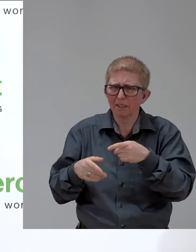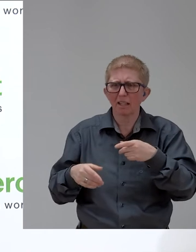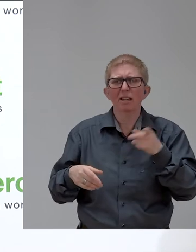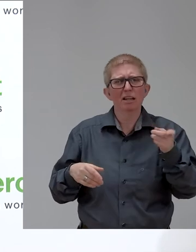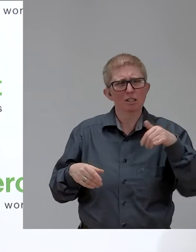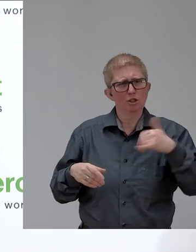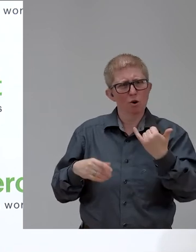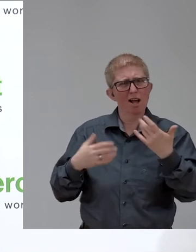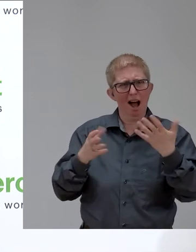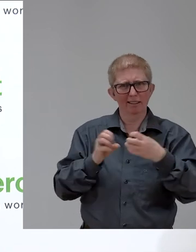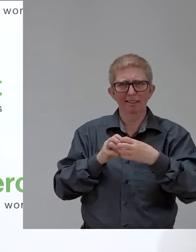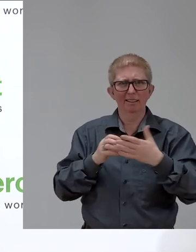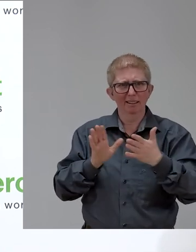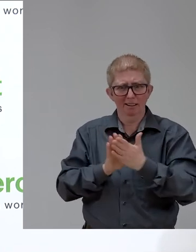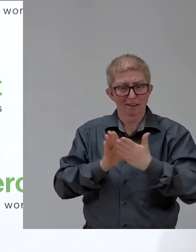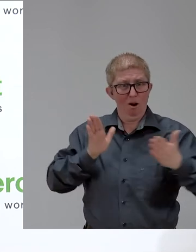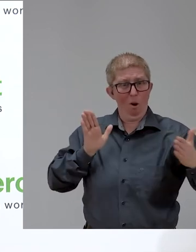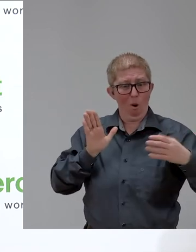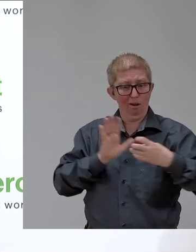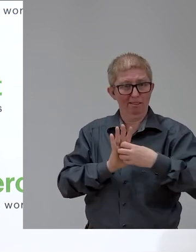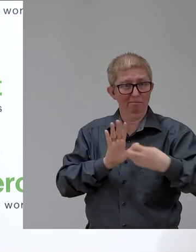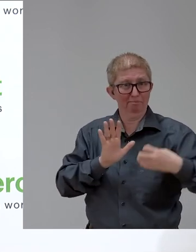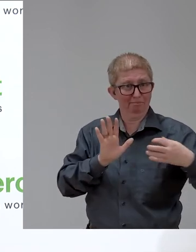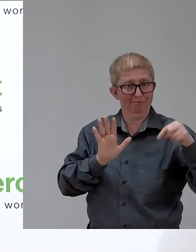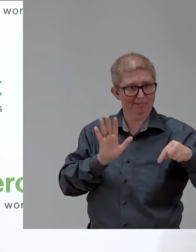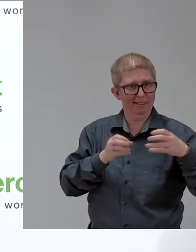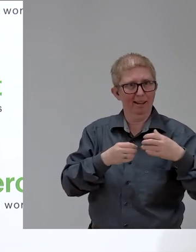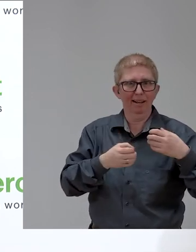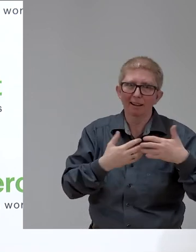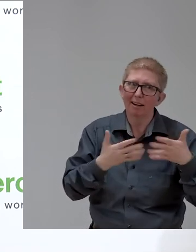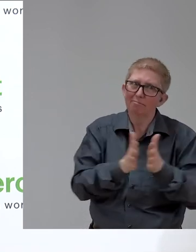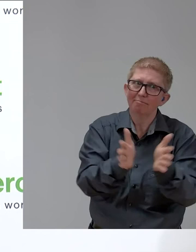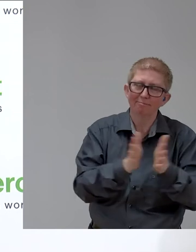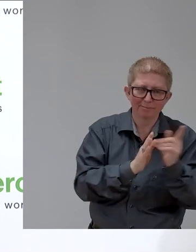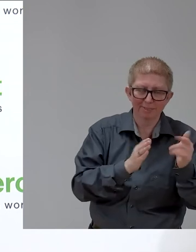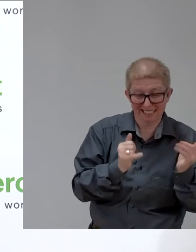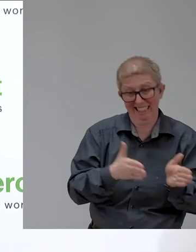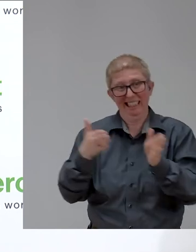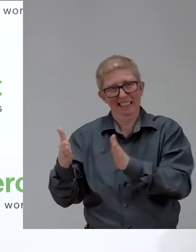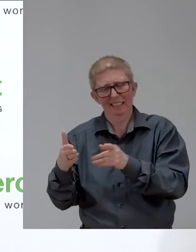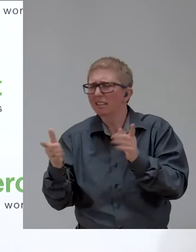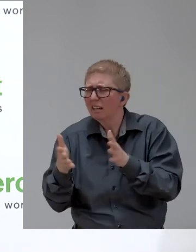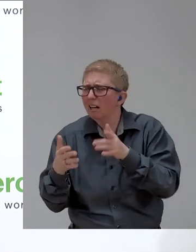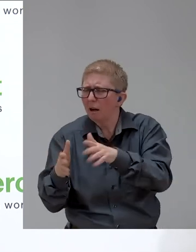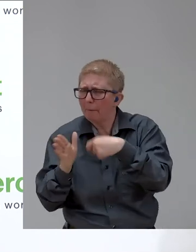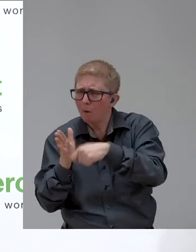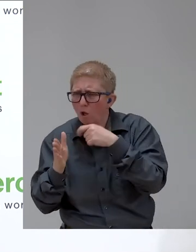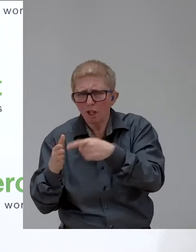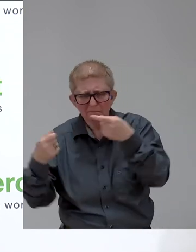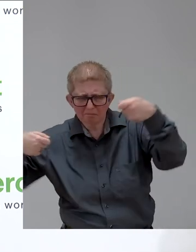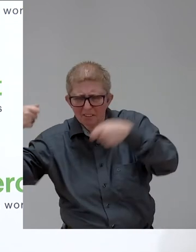mean for funders like yourselves? How do you look at such projects, and what are for you the key ingredients for